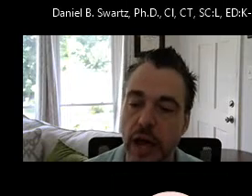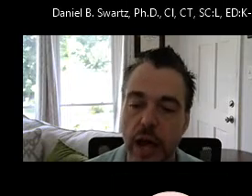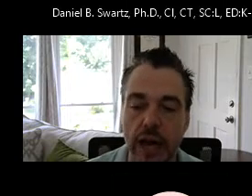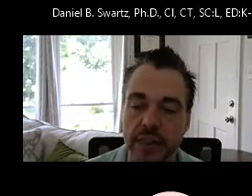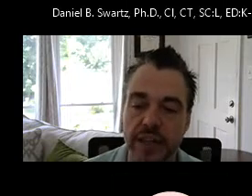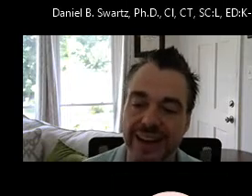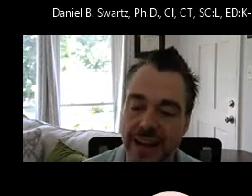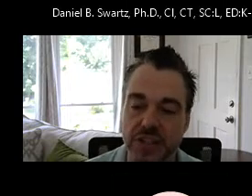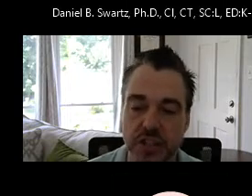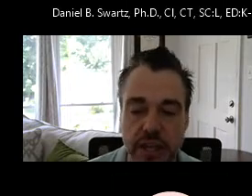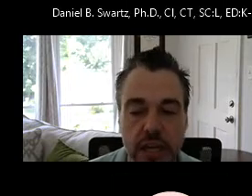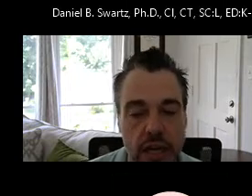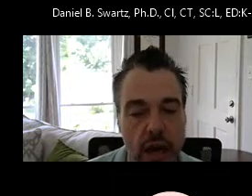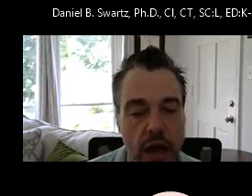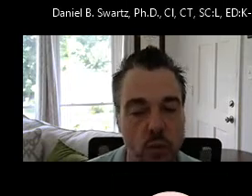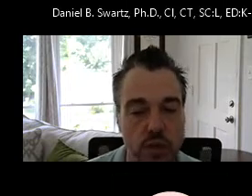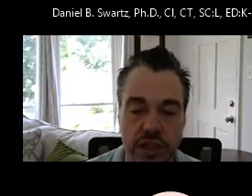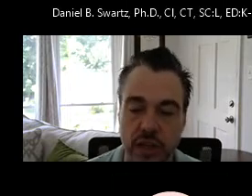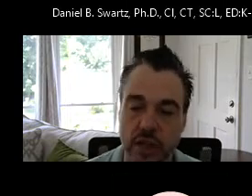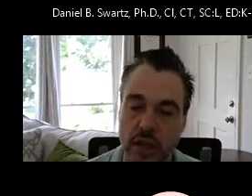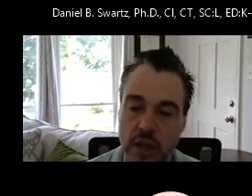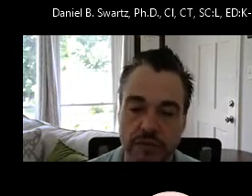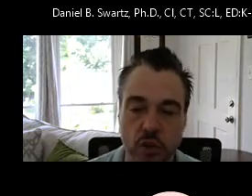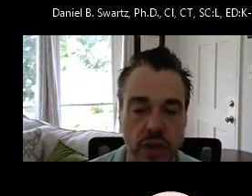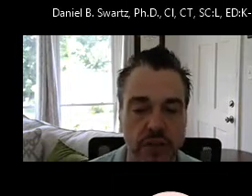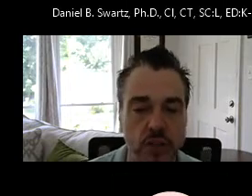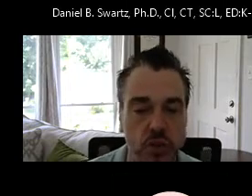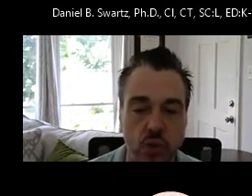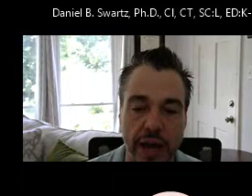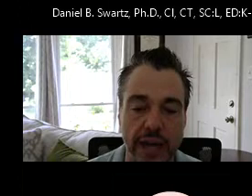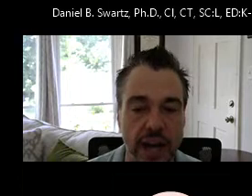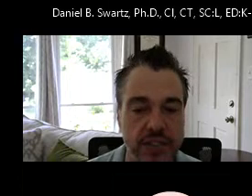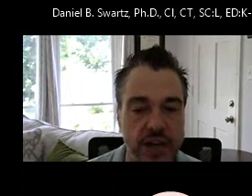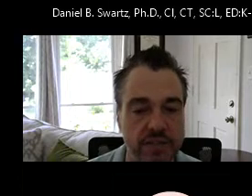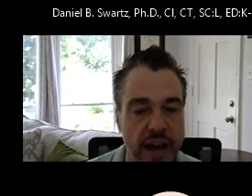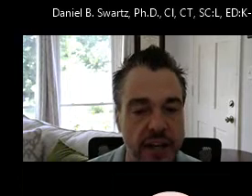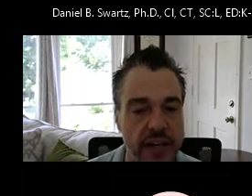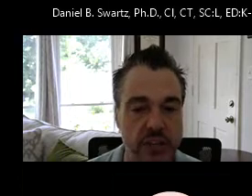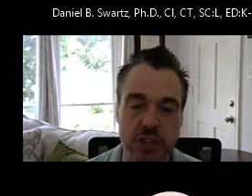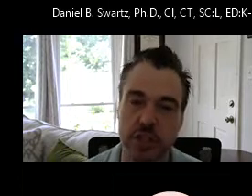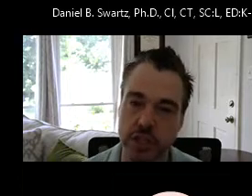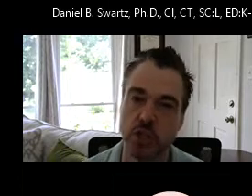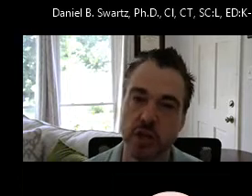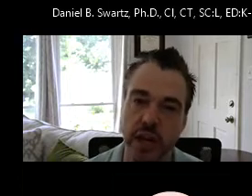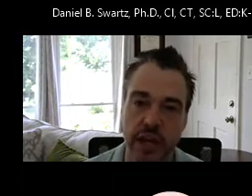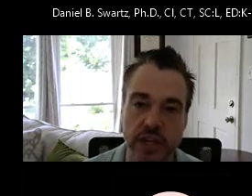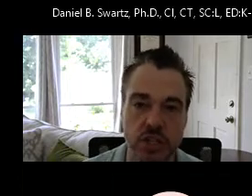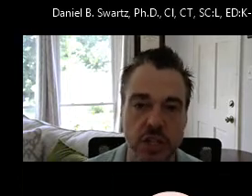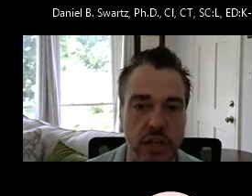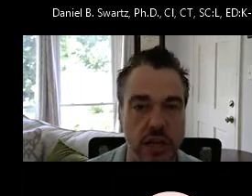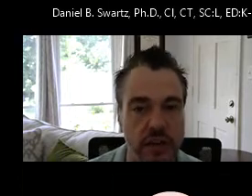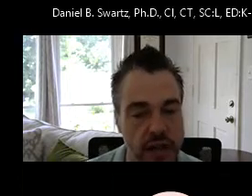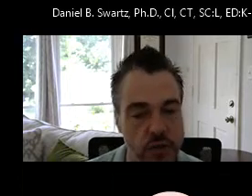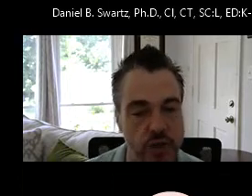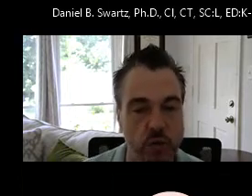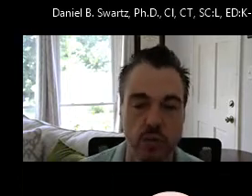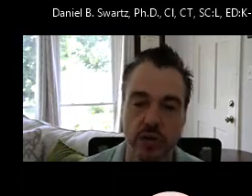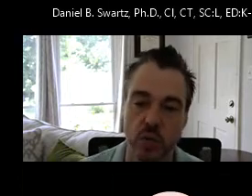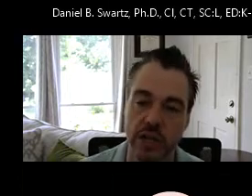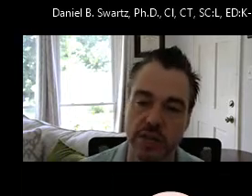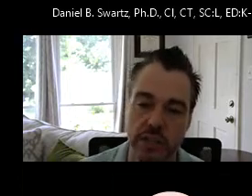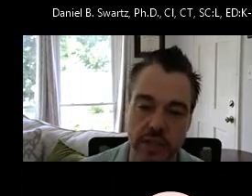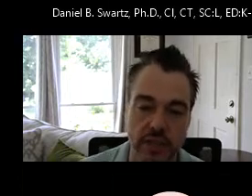September. And then lastly, we'll take a few months to analyze our findings, continue to engage the